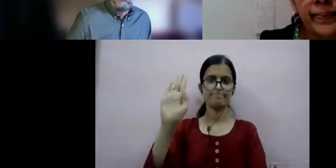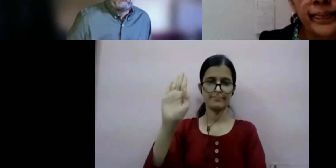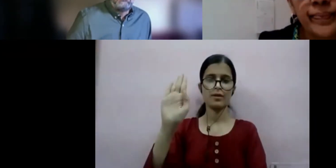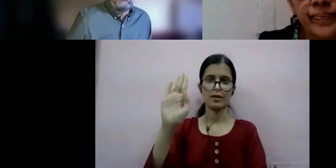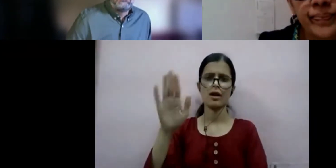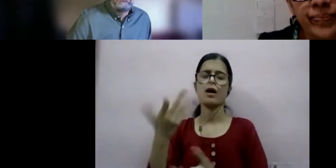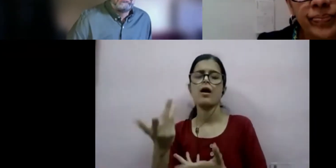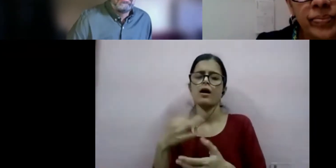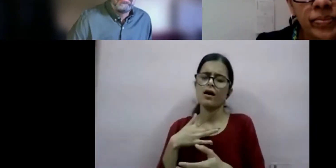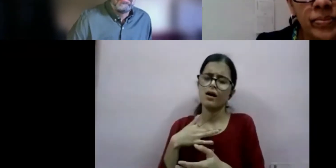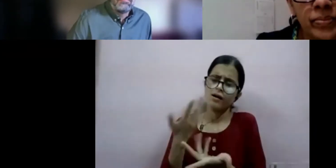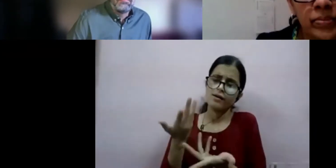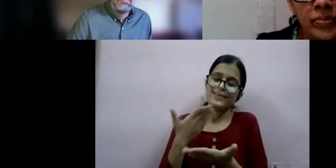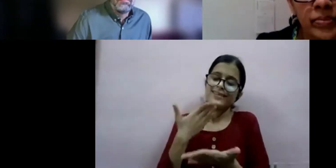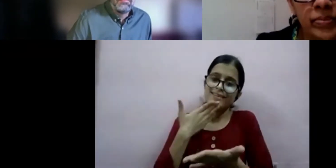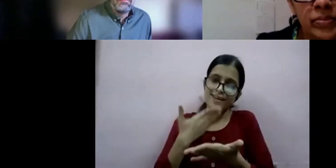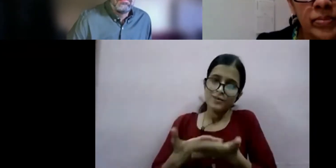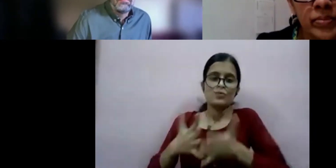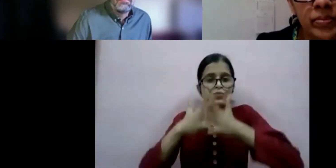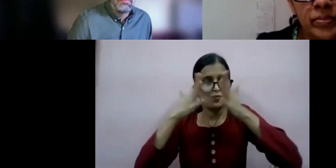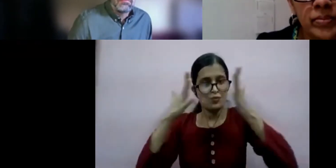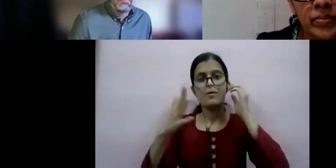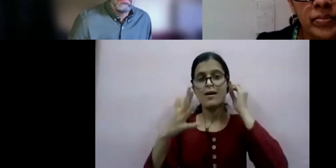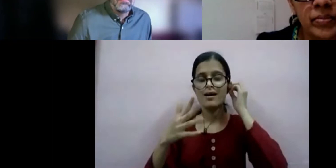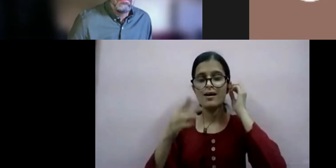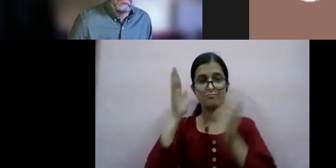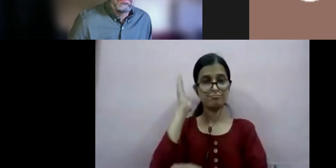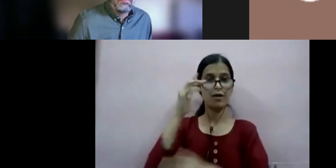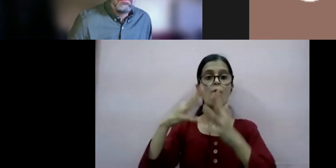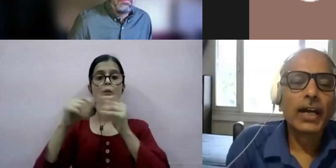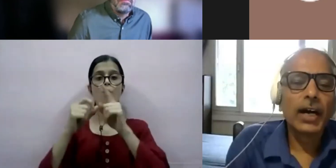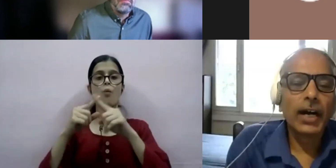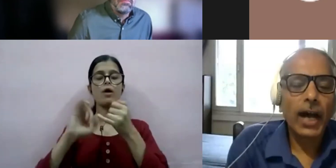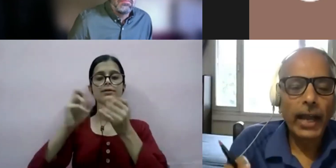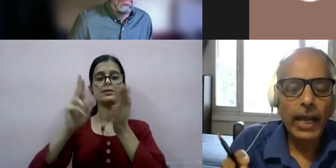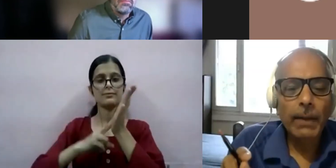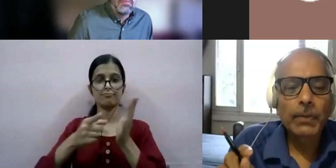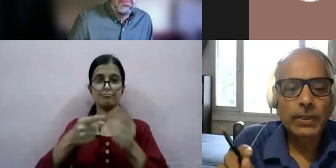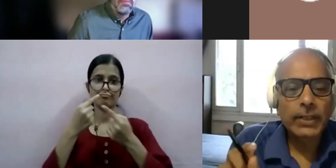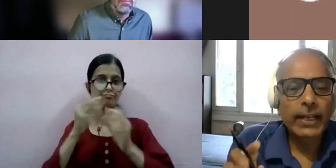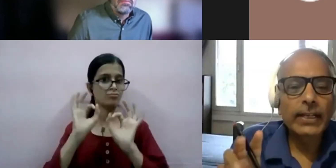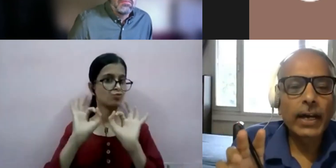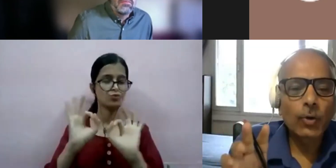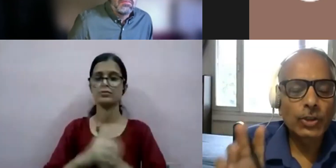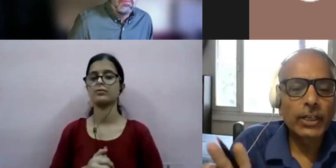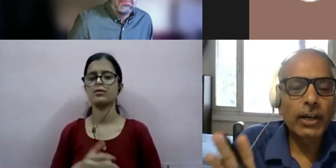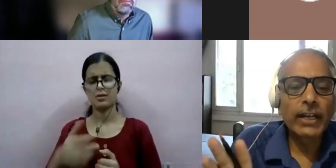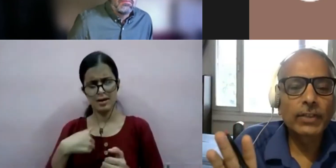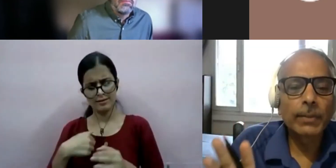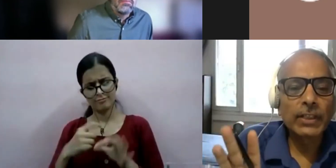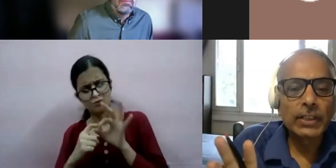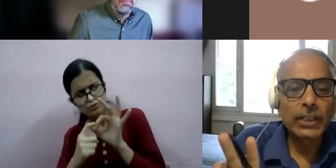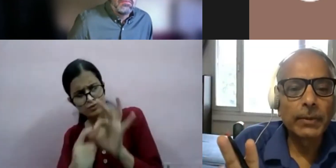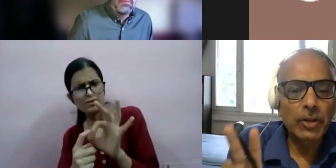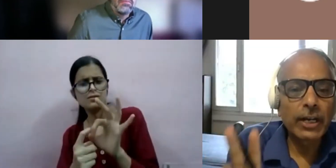I? Thank you so much, Professor Watson, for a wonderful talk. I have just like a question regarding